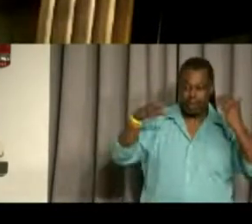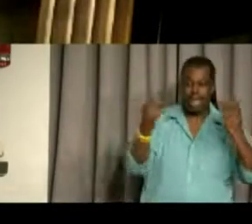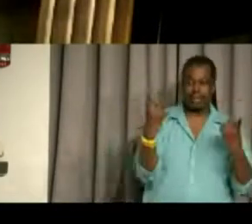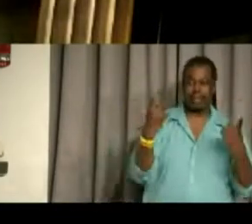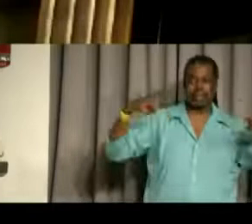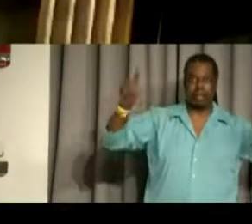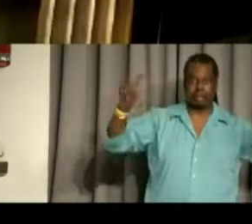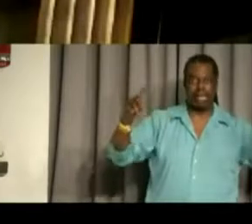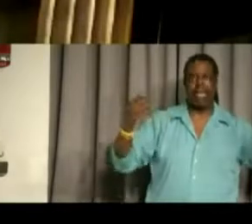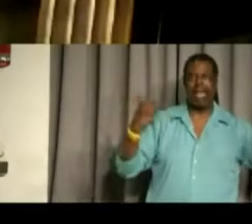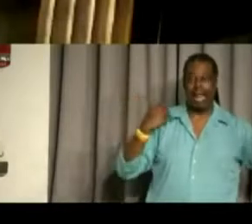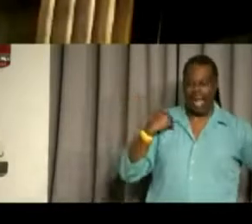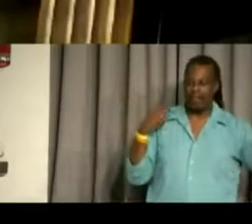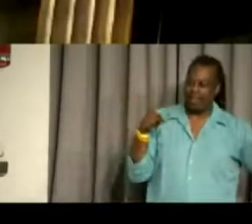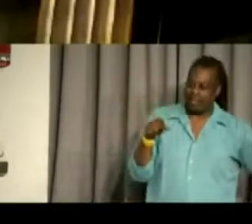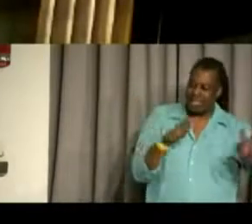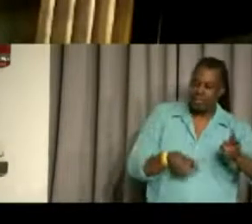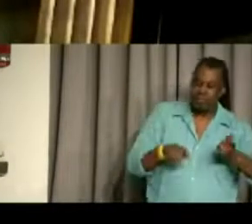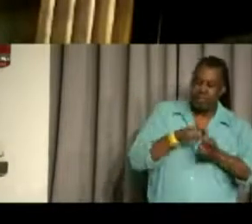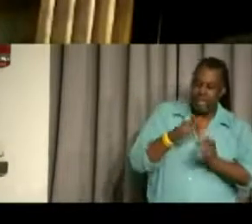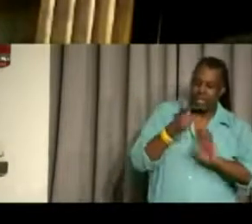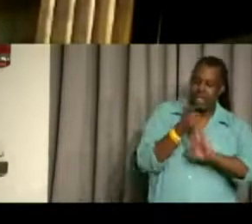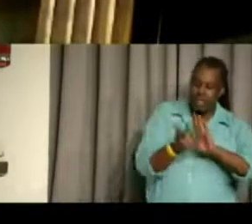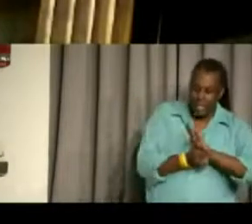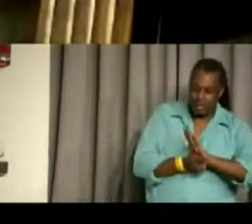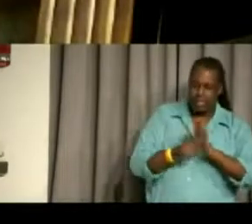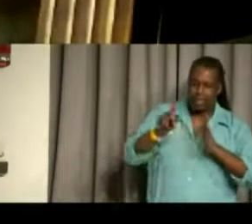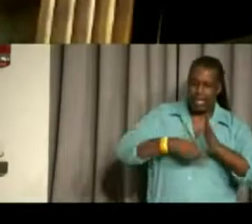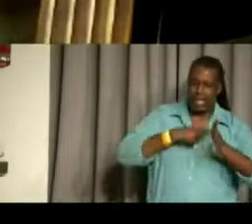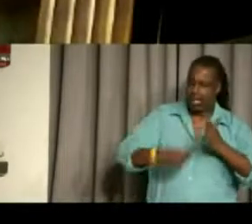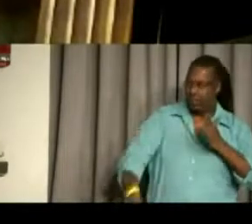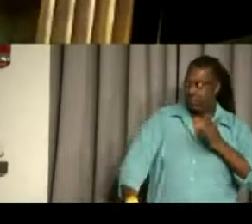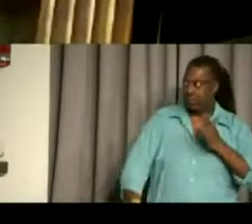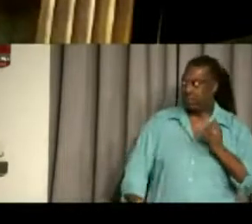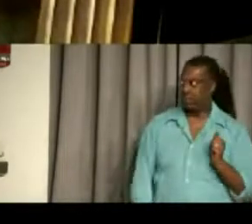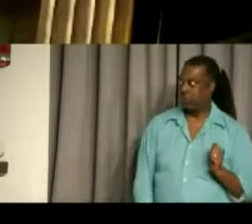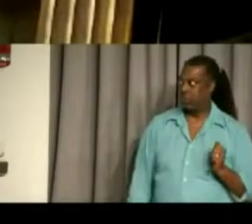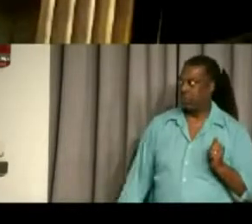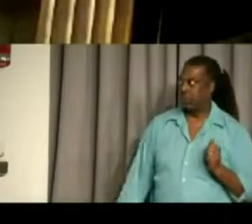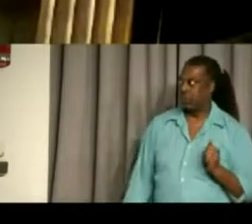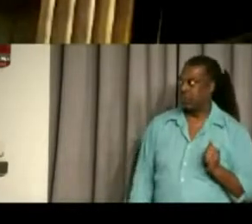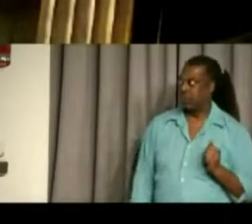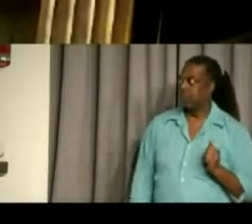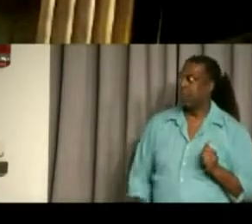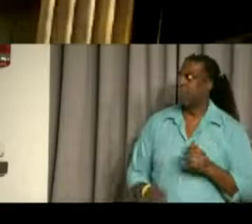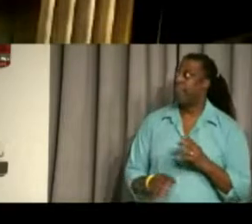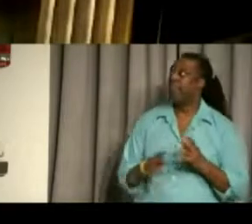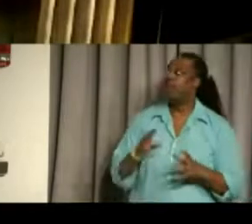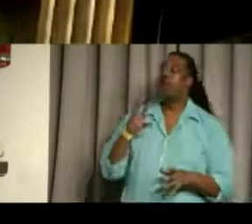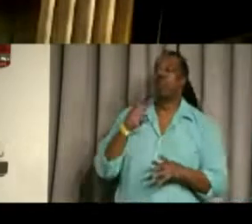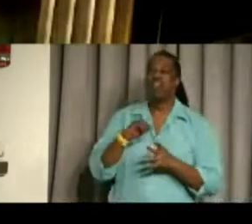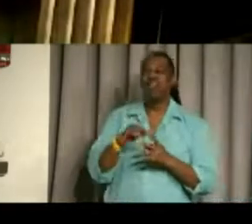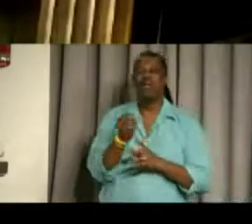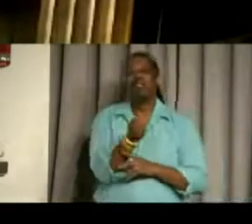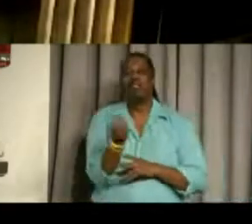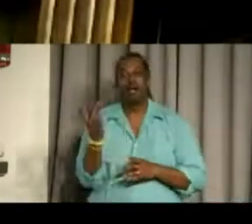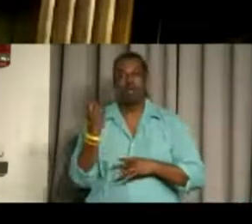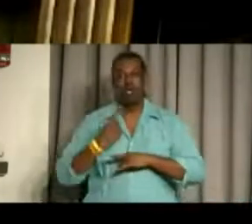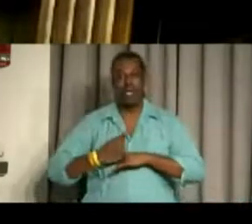in having this particular legislation wiped from the books. Within several